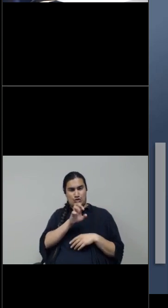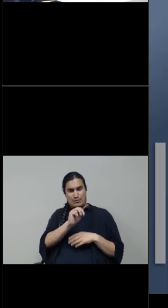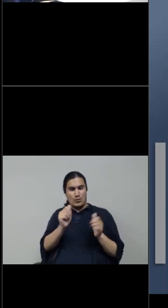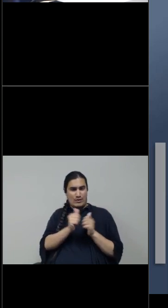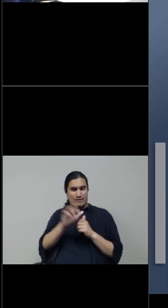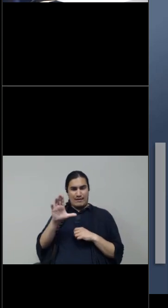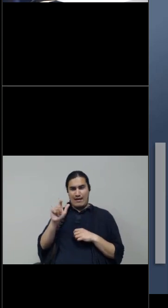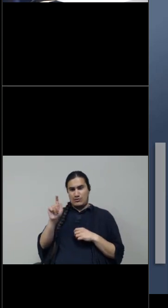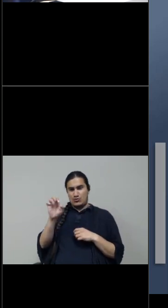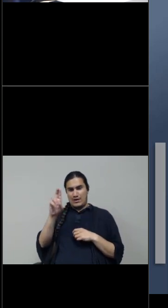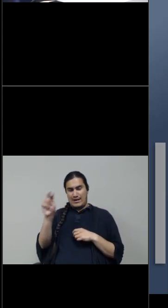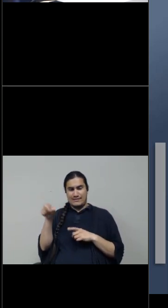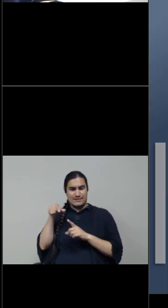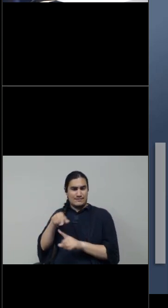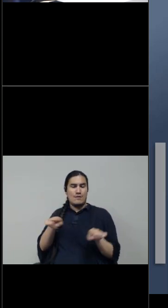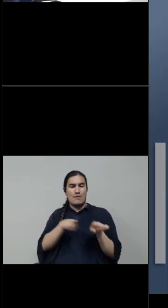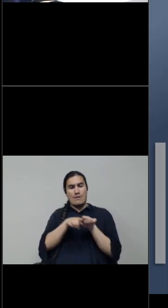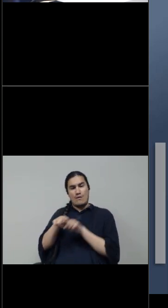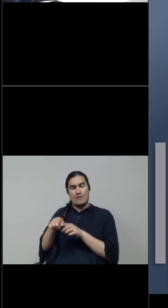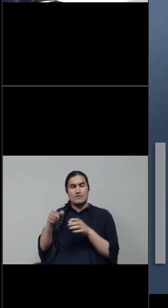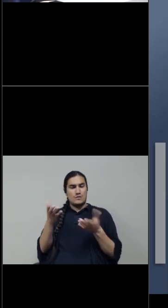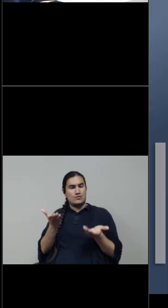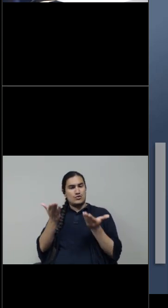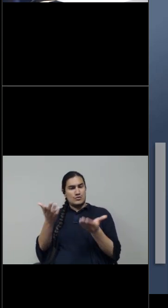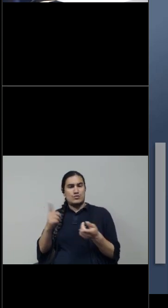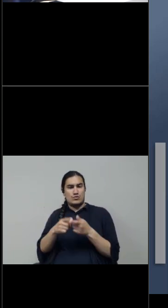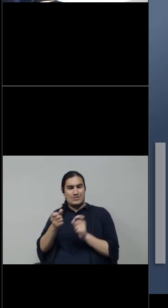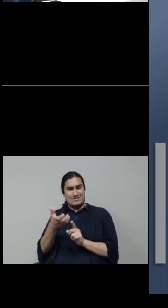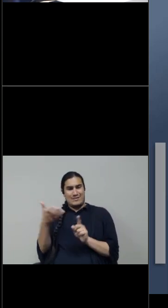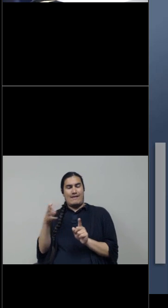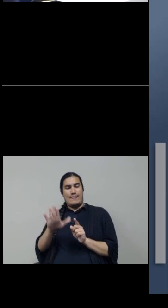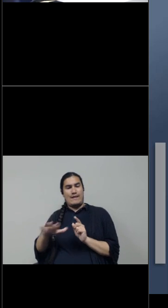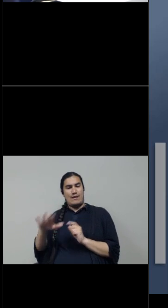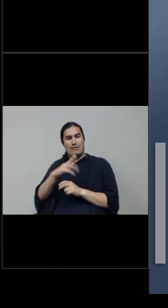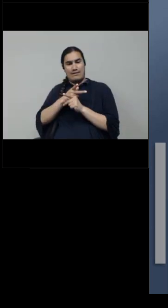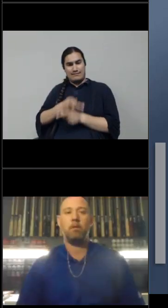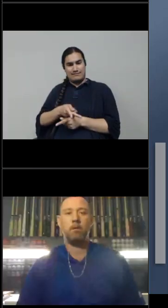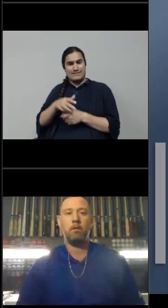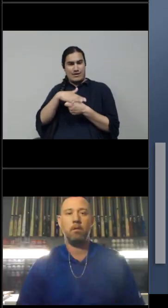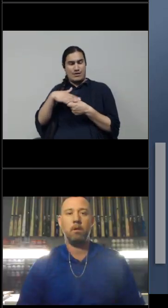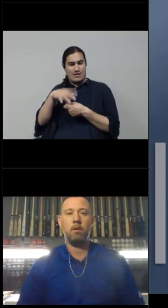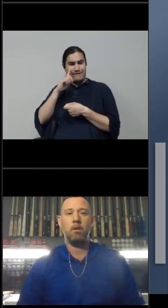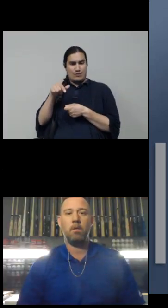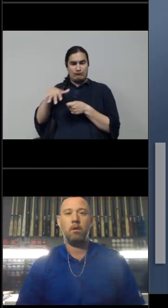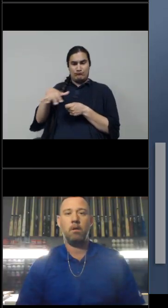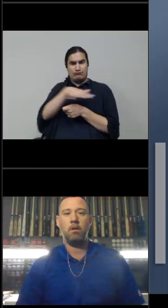Avenue Apartments are also proposing to expand their current lease area on both ends of the parcel.